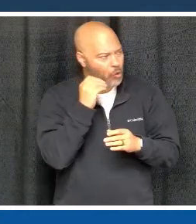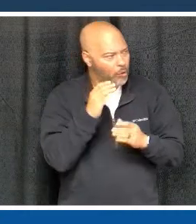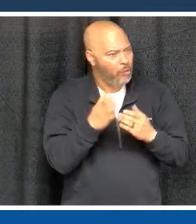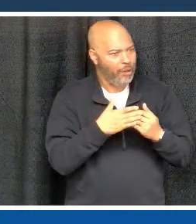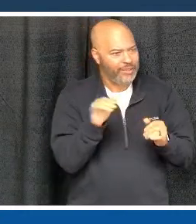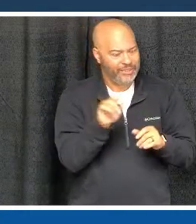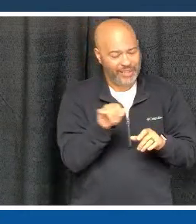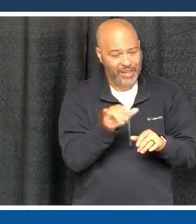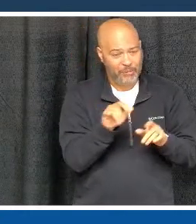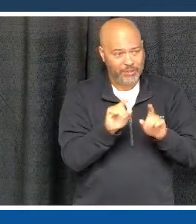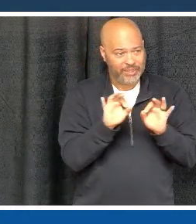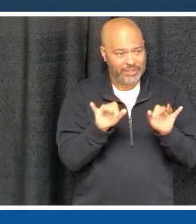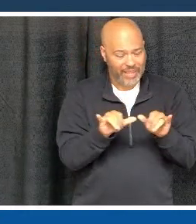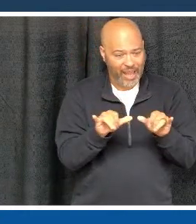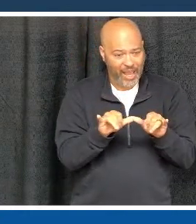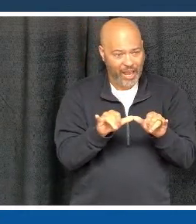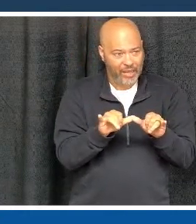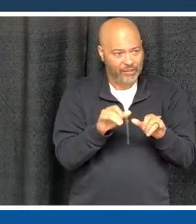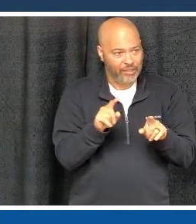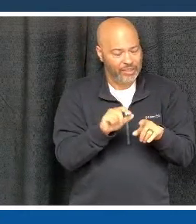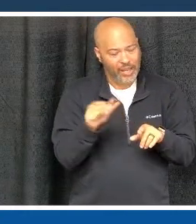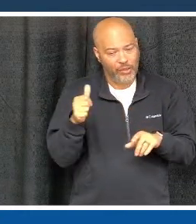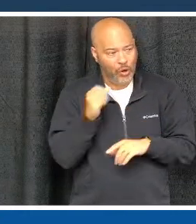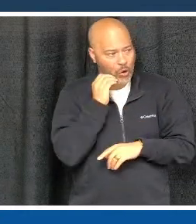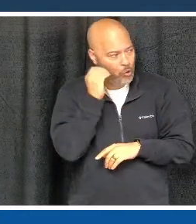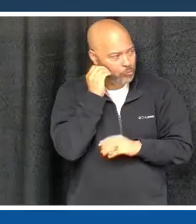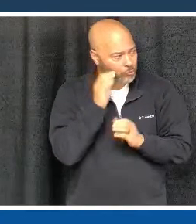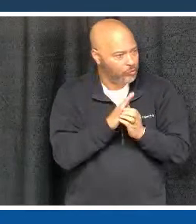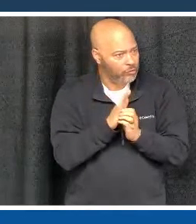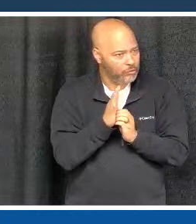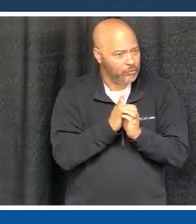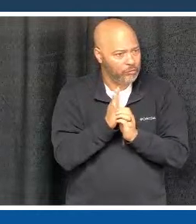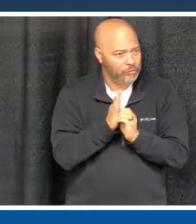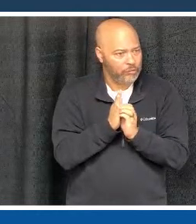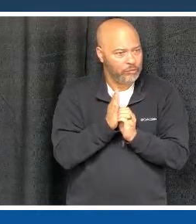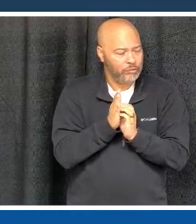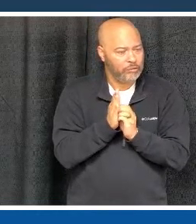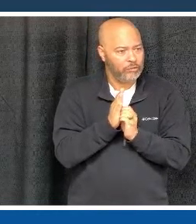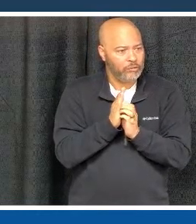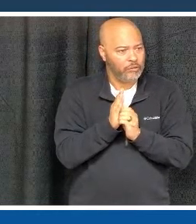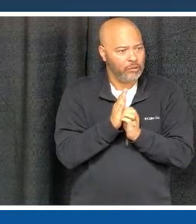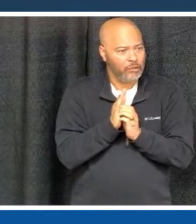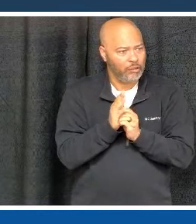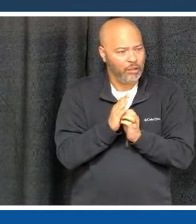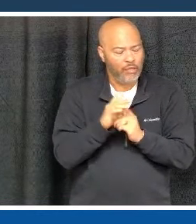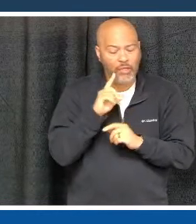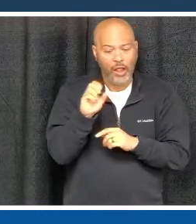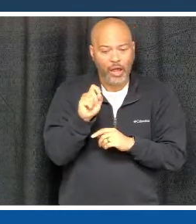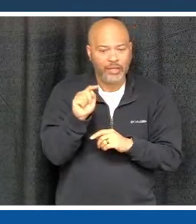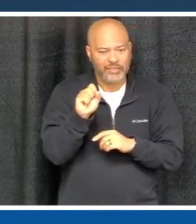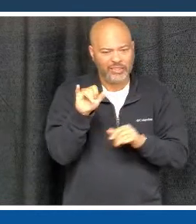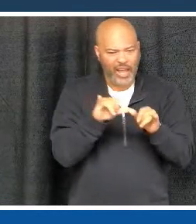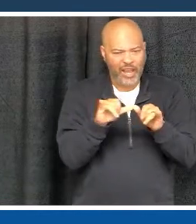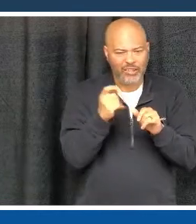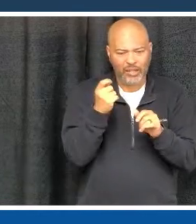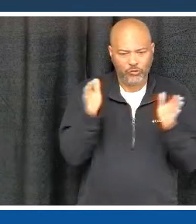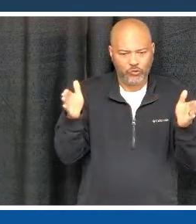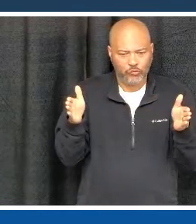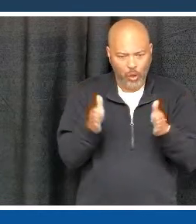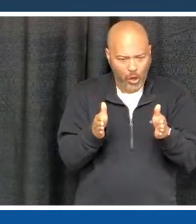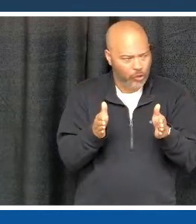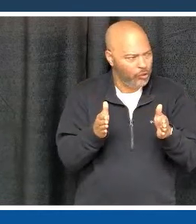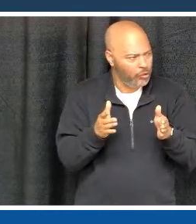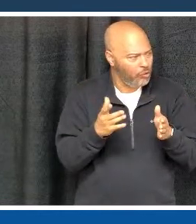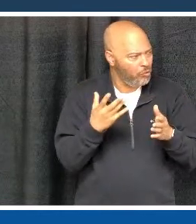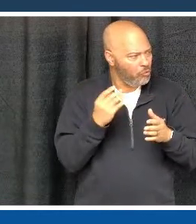same size as the existing homes. Really have a lot of pictures of the existing homes out there. The lot sizes will just be a little smaller, which is